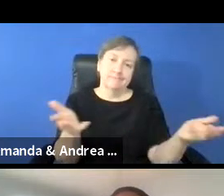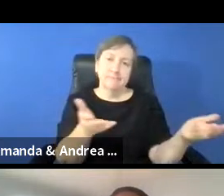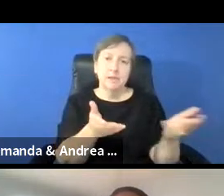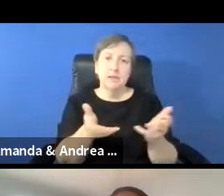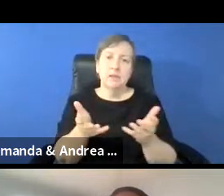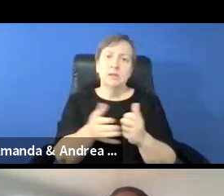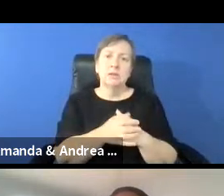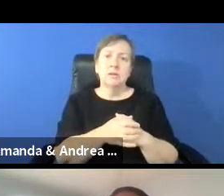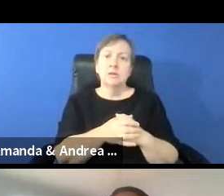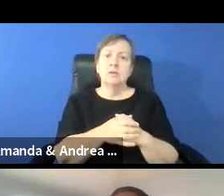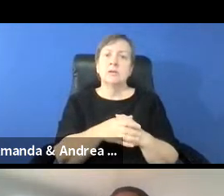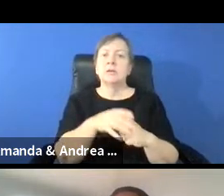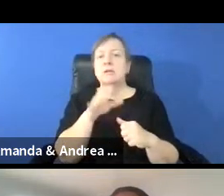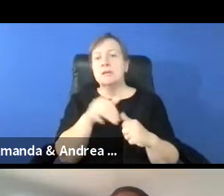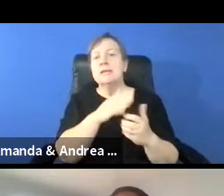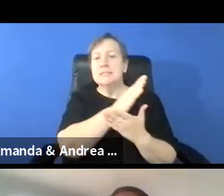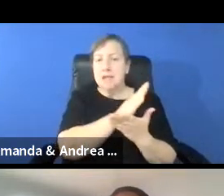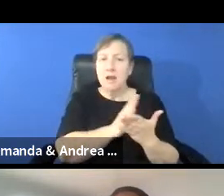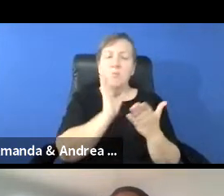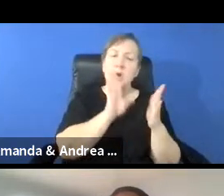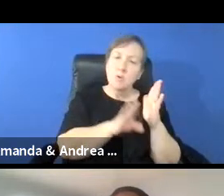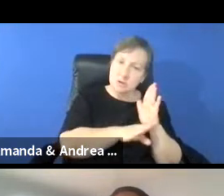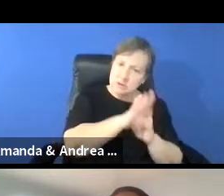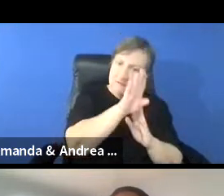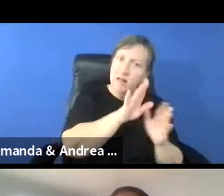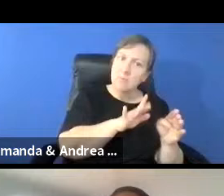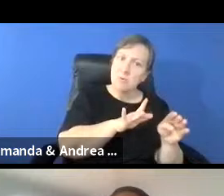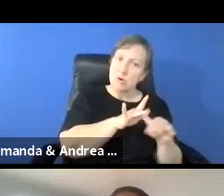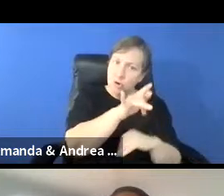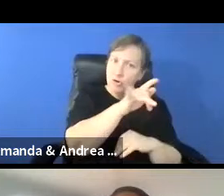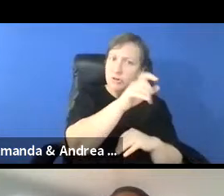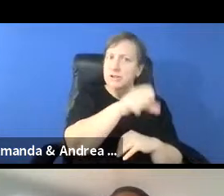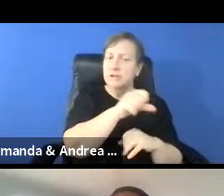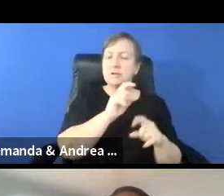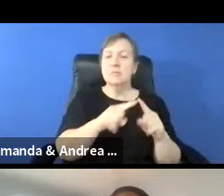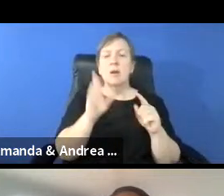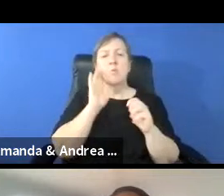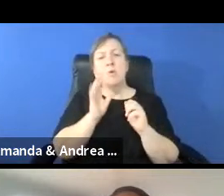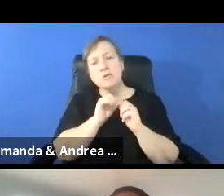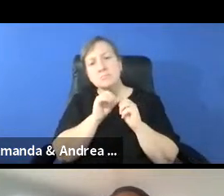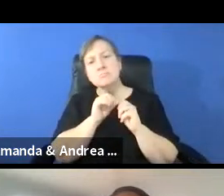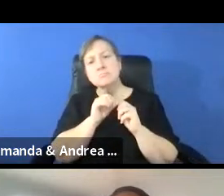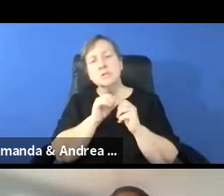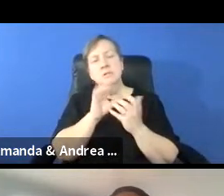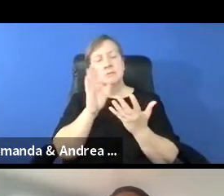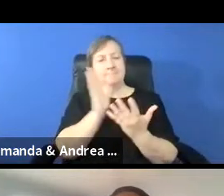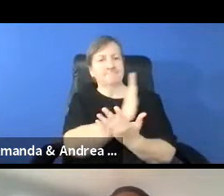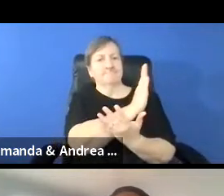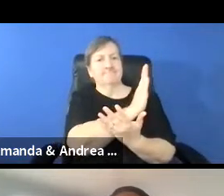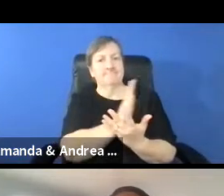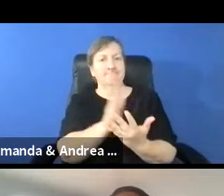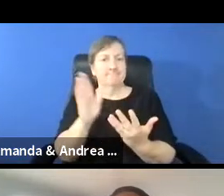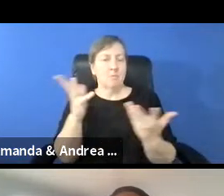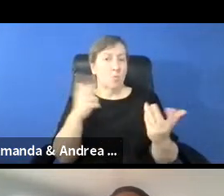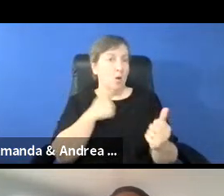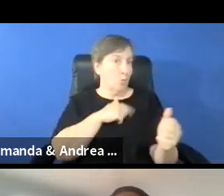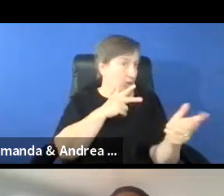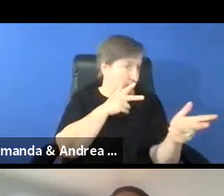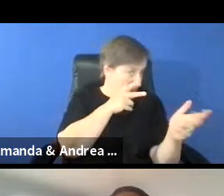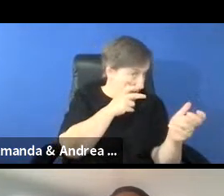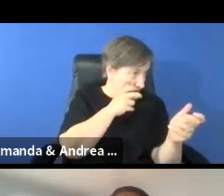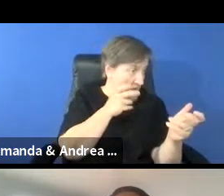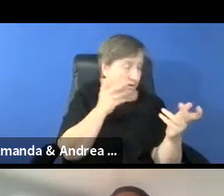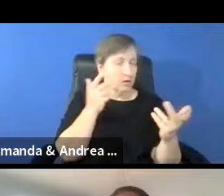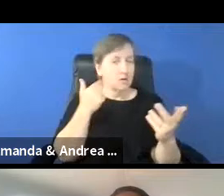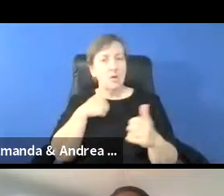be, some things will be developed early, but this will be a continuum of things that we hear and